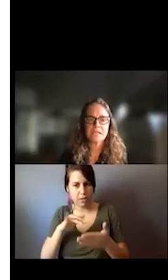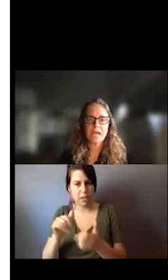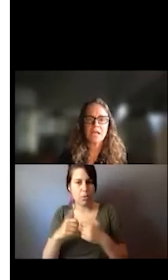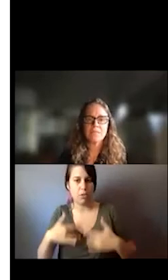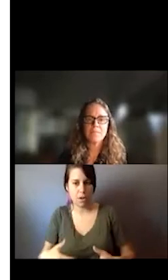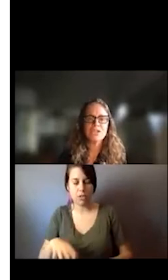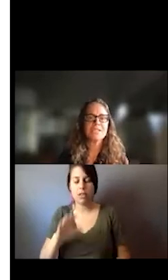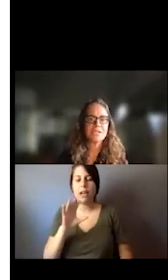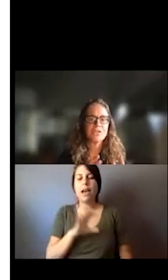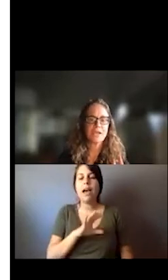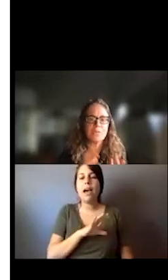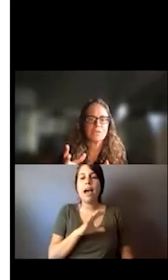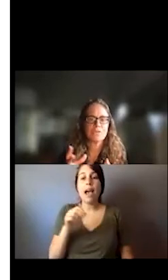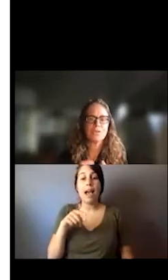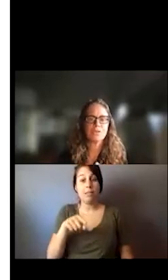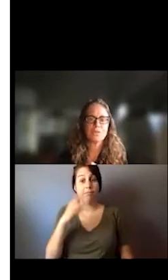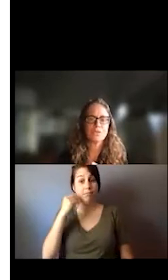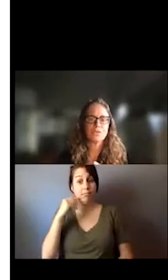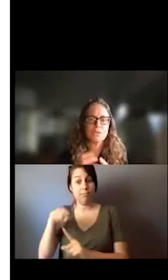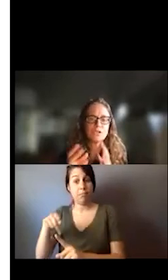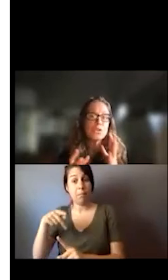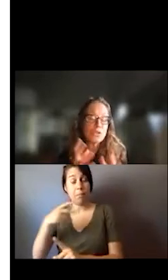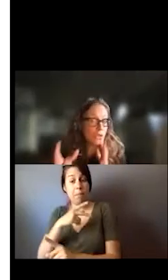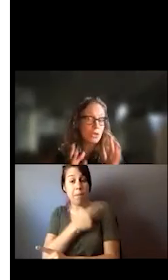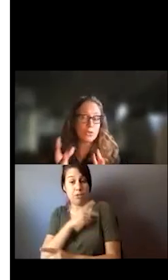enhanced patient-centered care with social